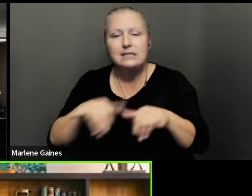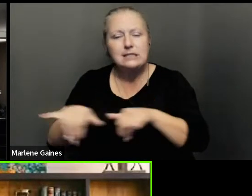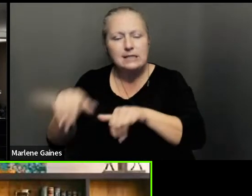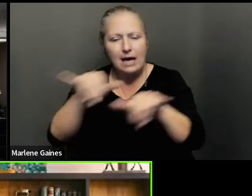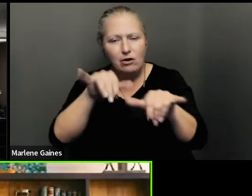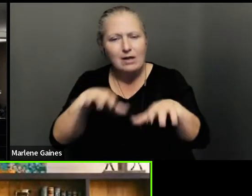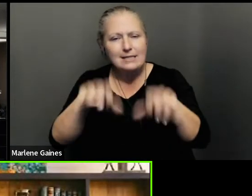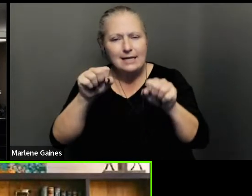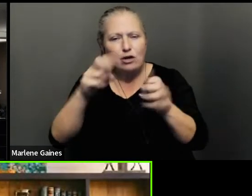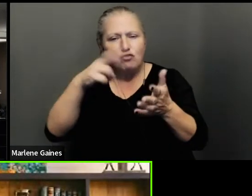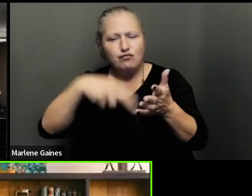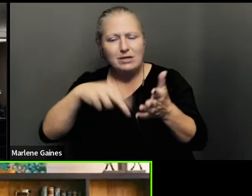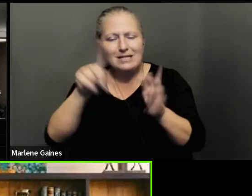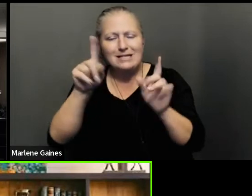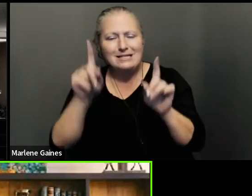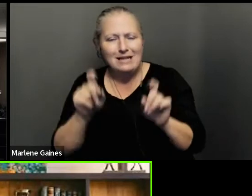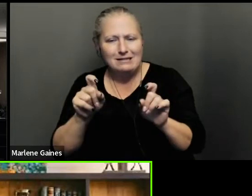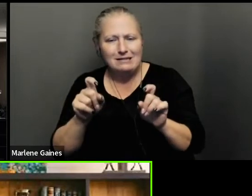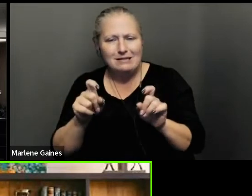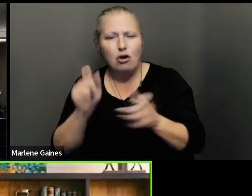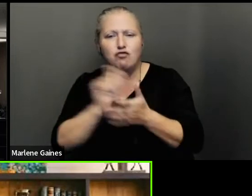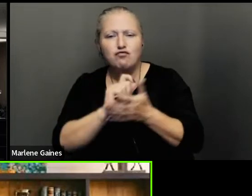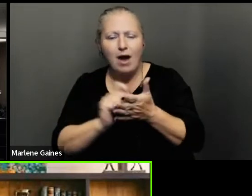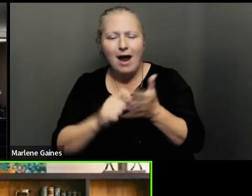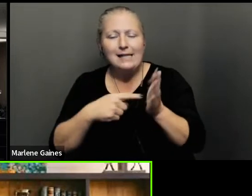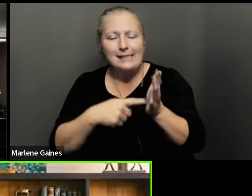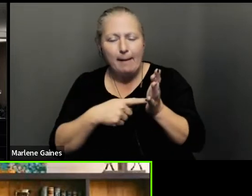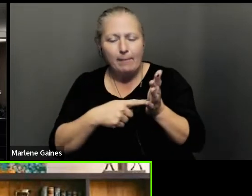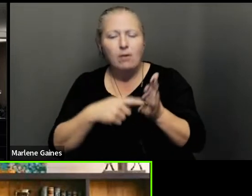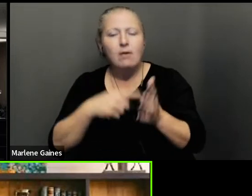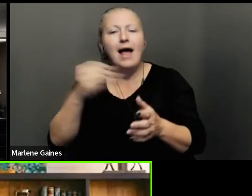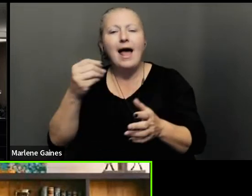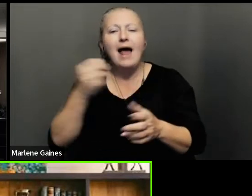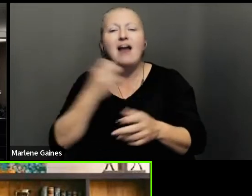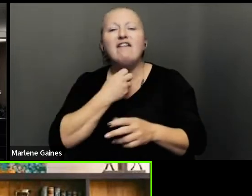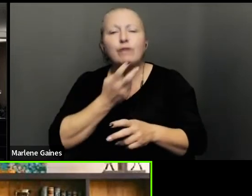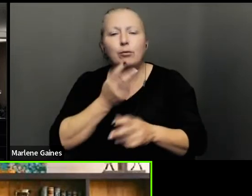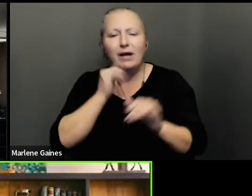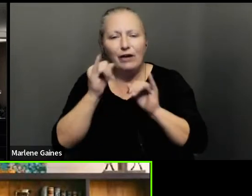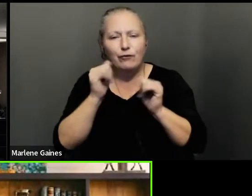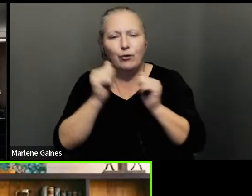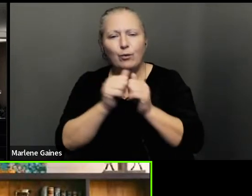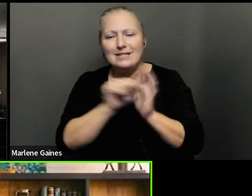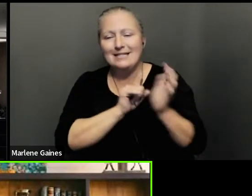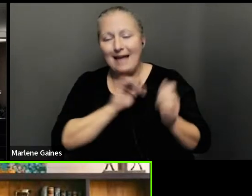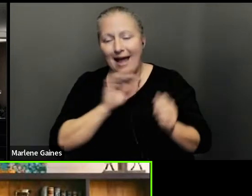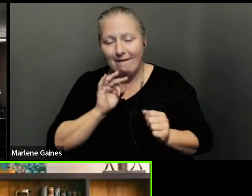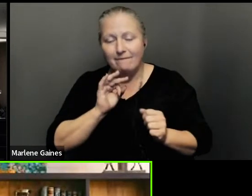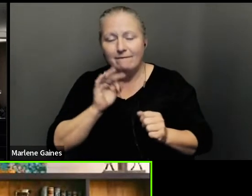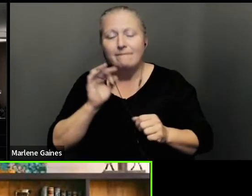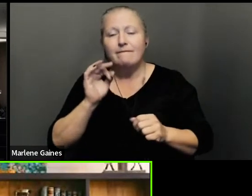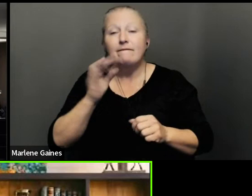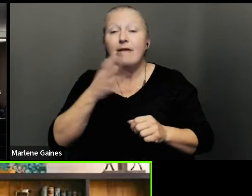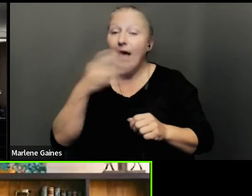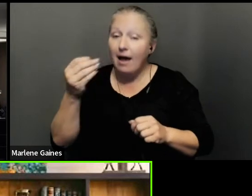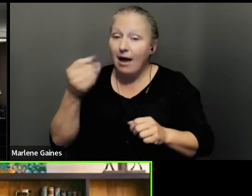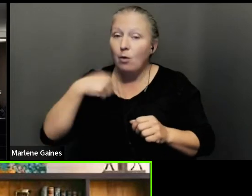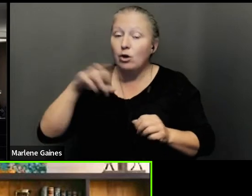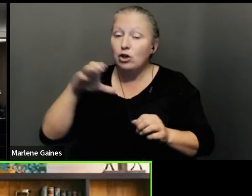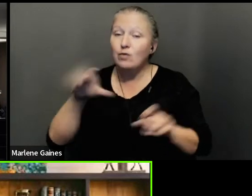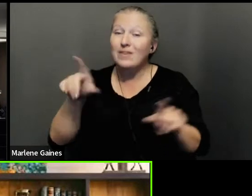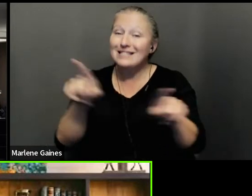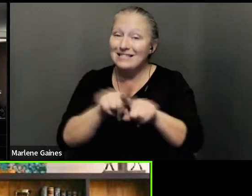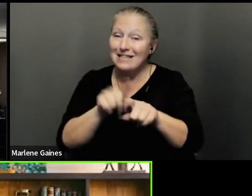test. They do a writing sample, and they also have a verbal interview with our staff. And by the way, we do the same